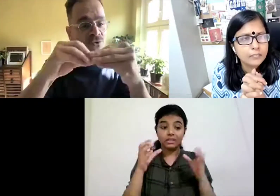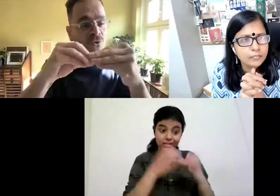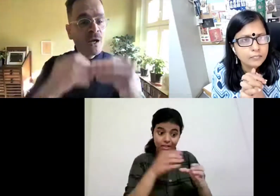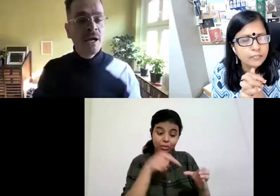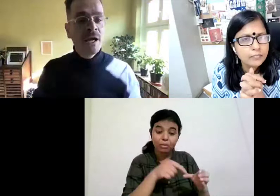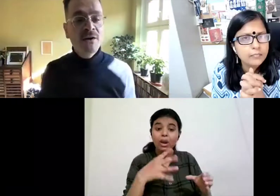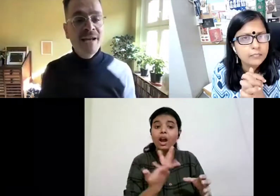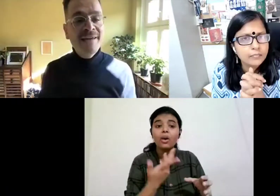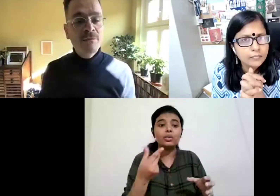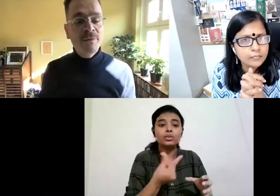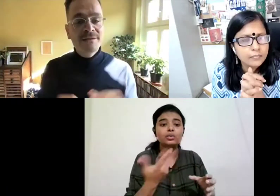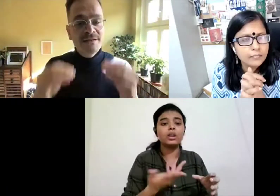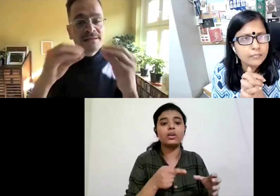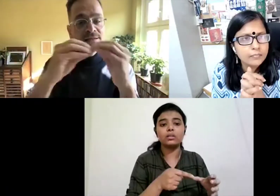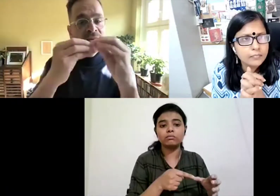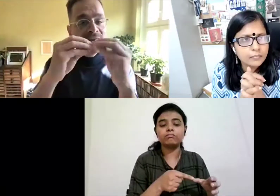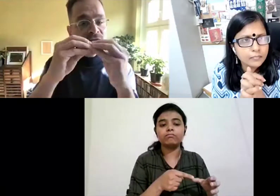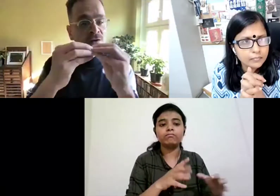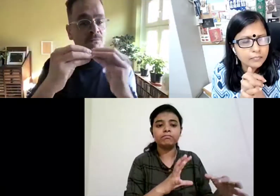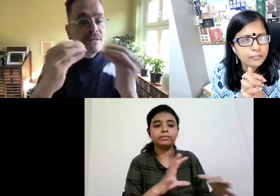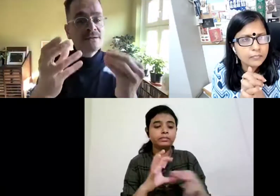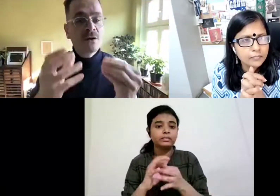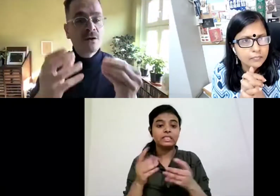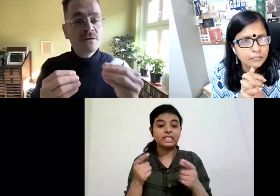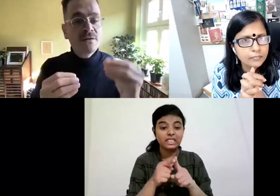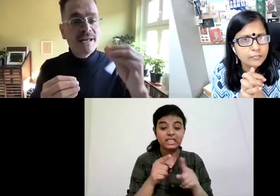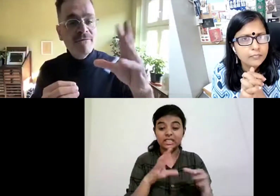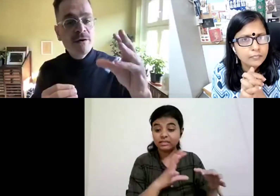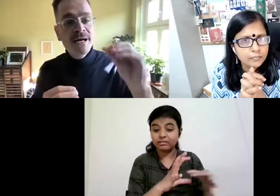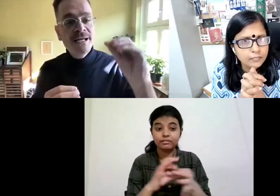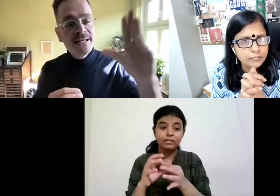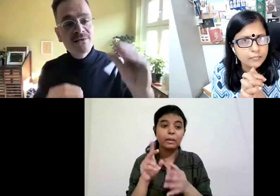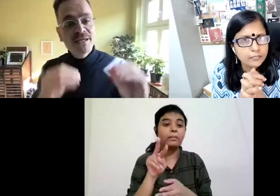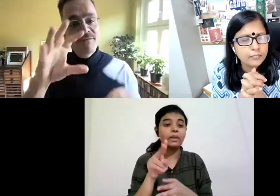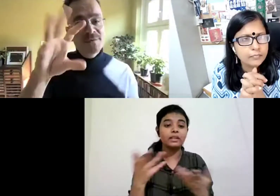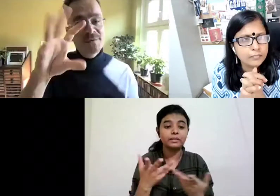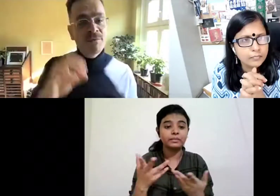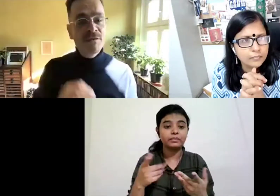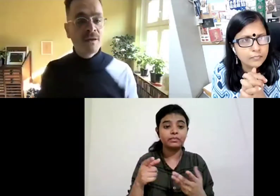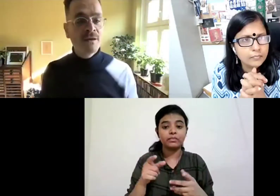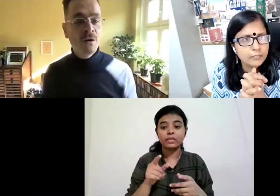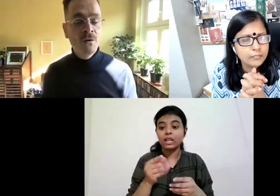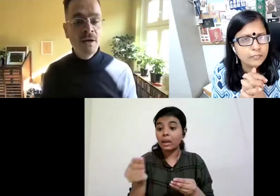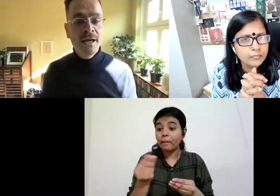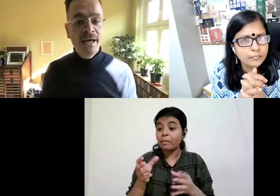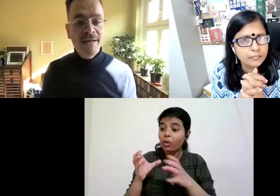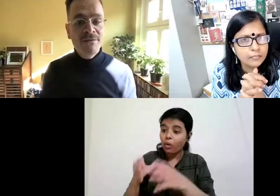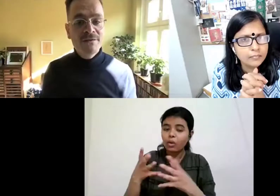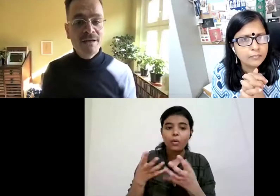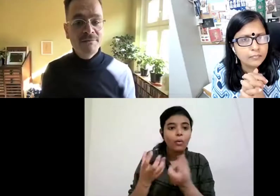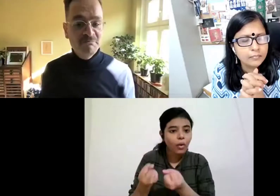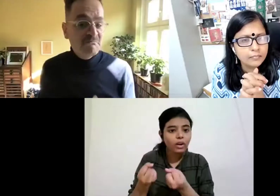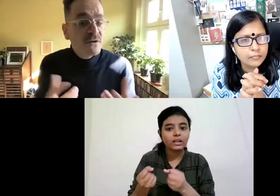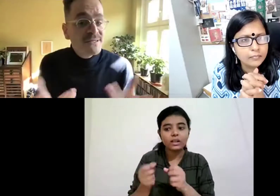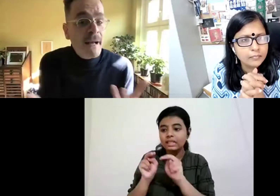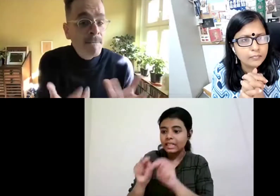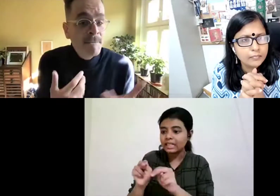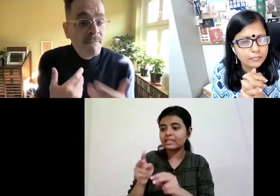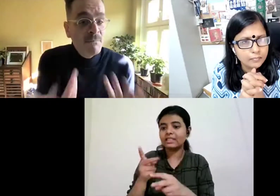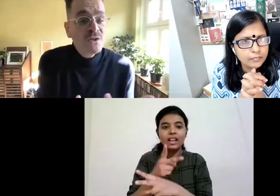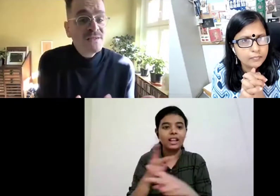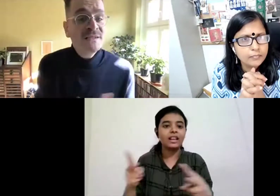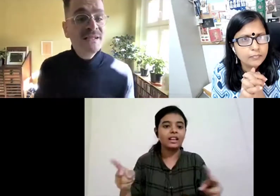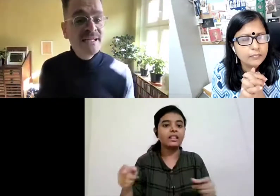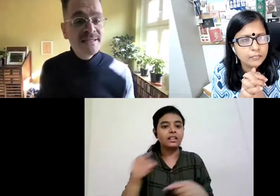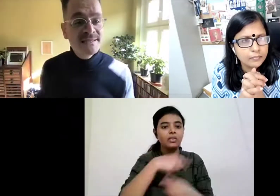trying to connect. But this connection means also that everybody has to give up something, you know, and for